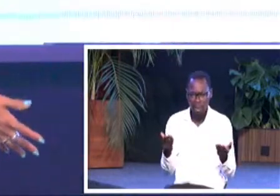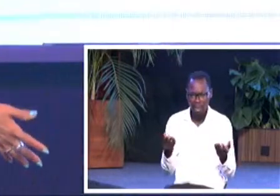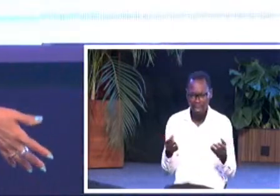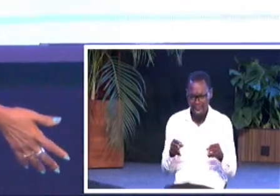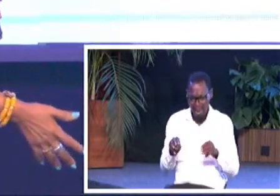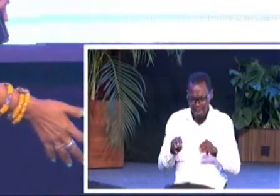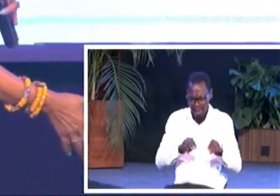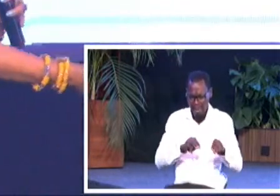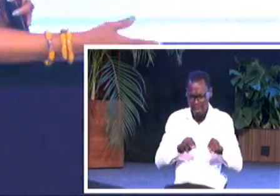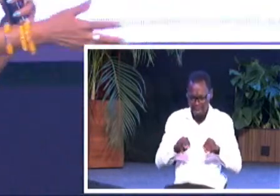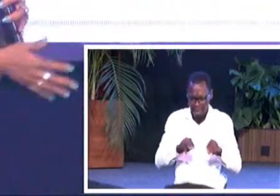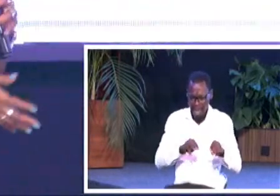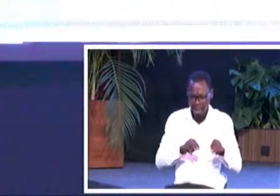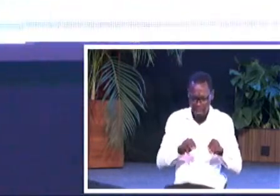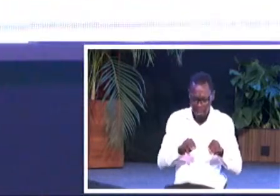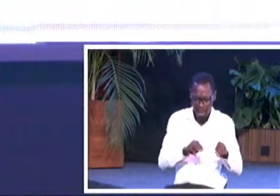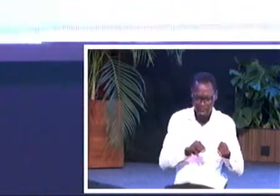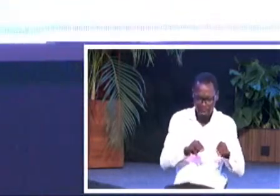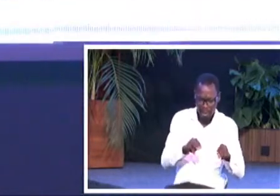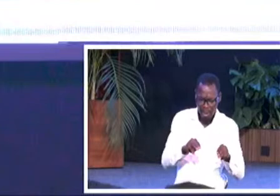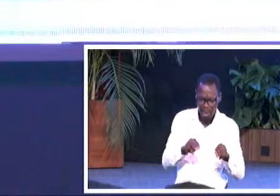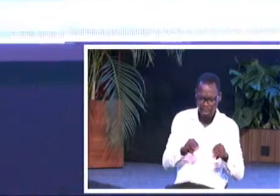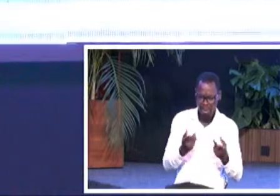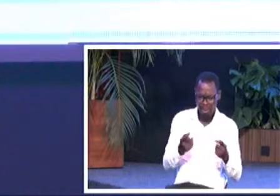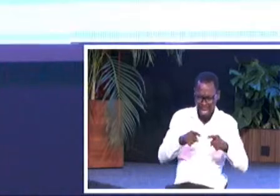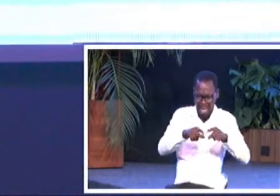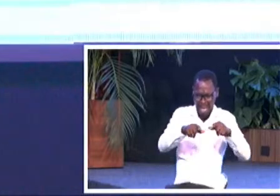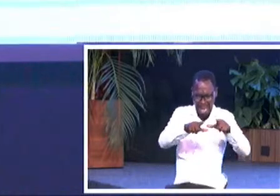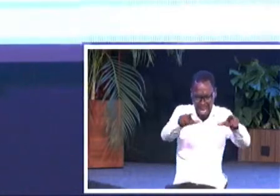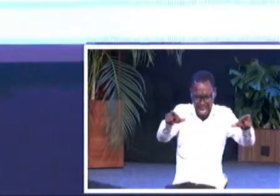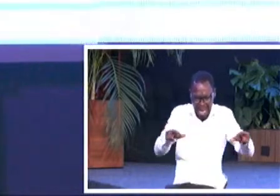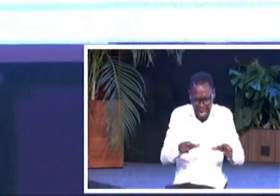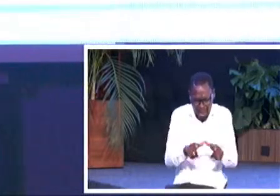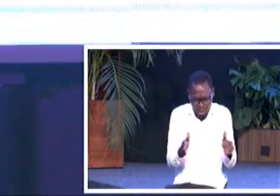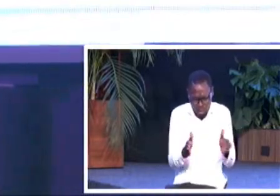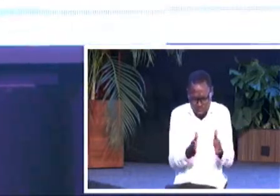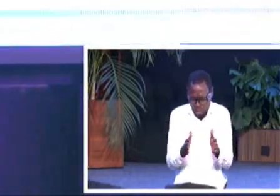managing 1 acre, 2 acre, 5 acres.